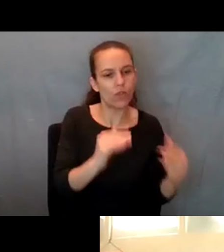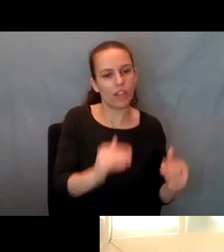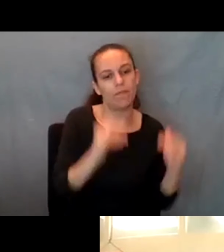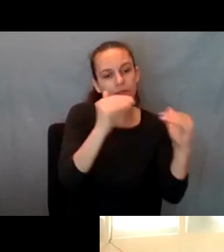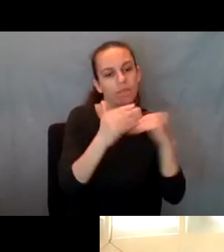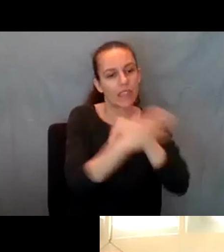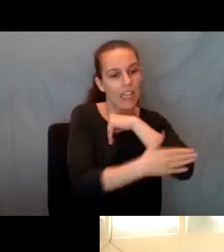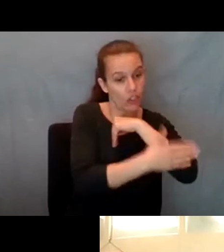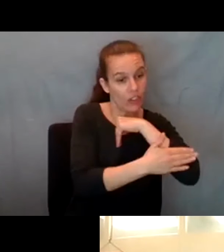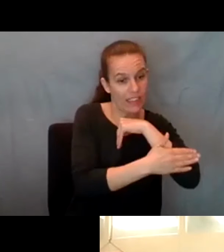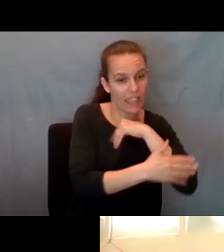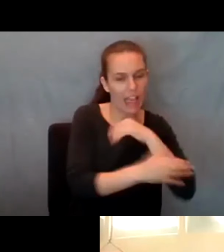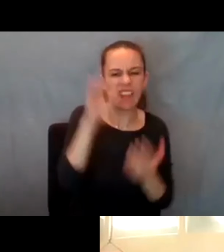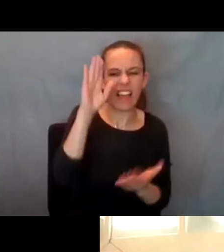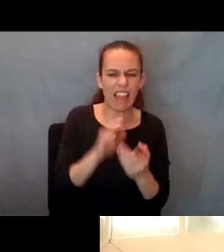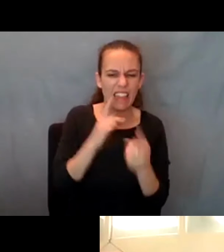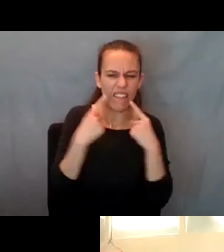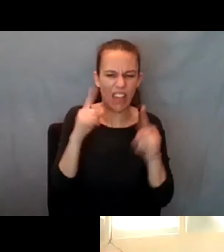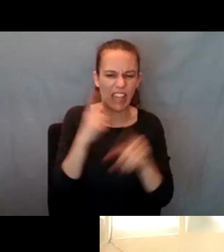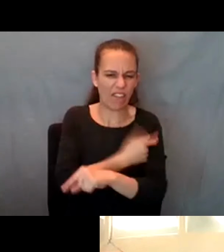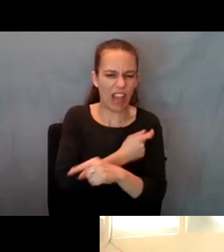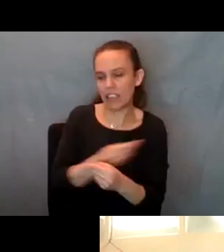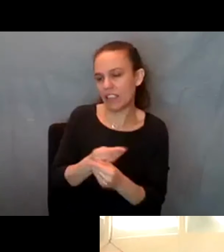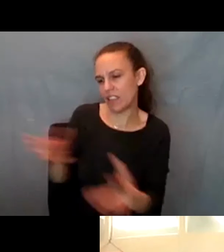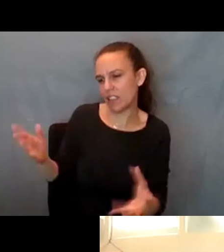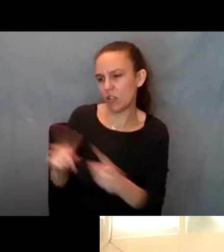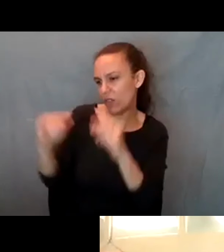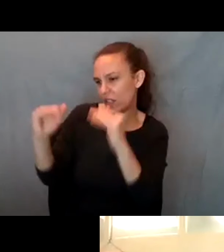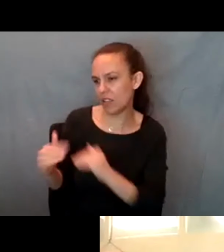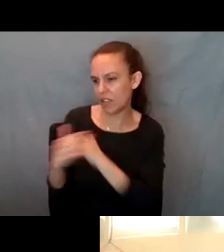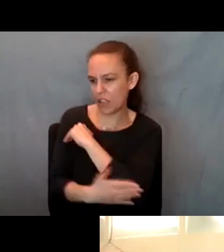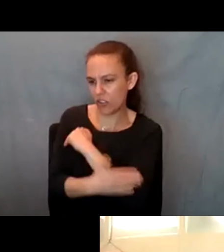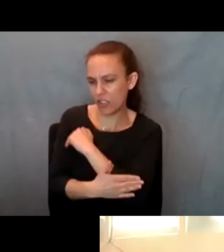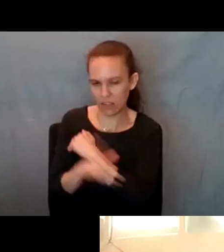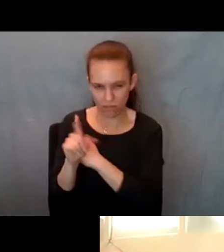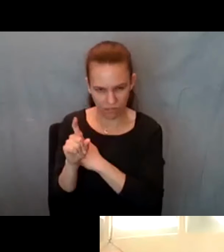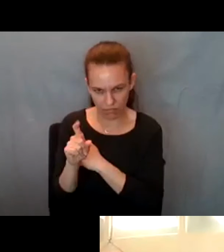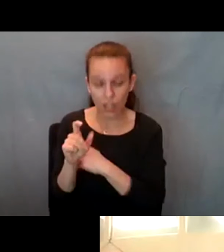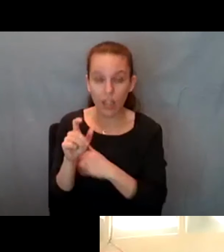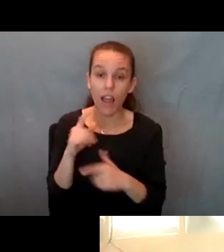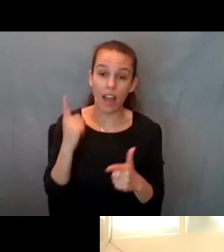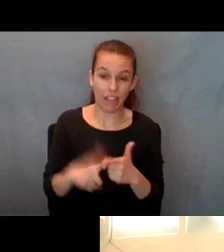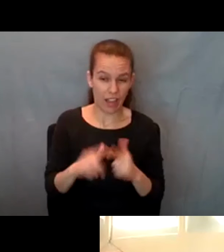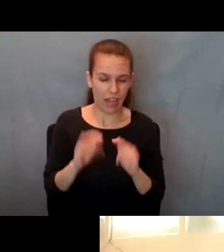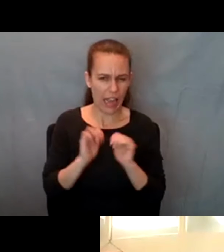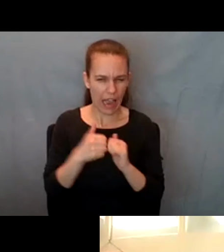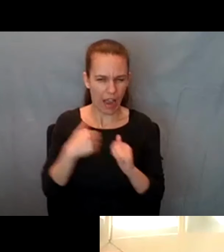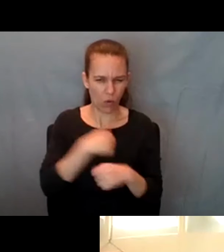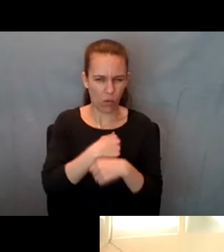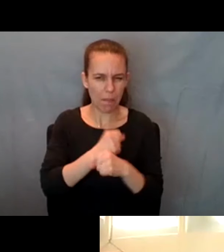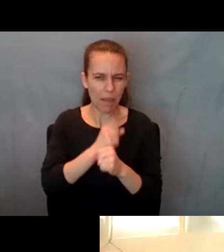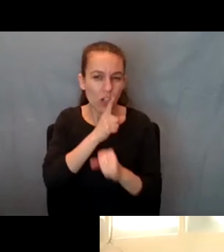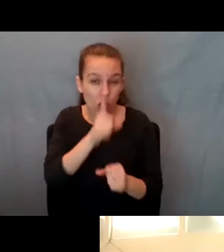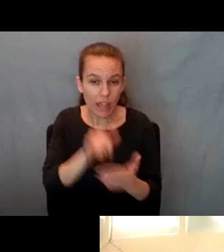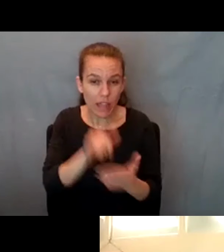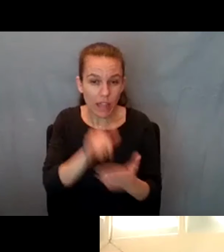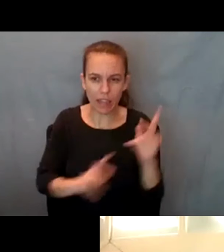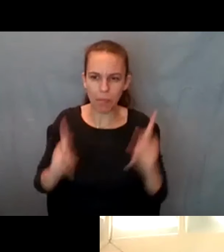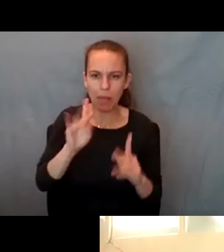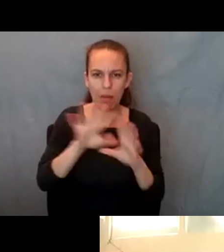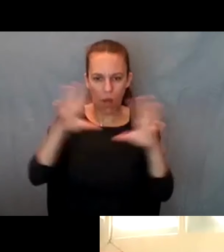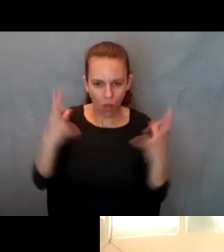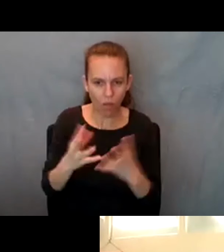the less effective ones go, and then how are we going to really sort of make sure that the people in the world